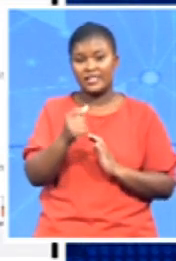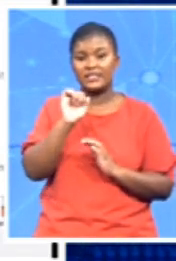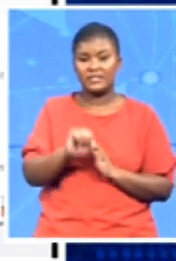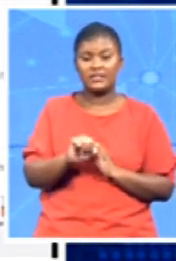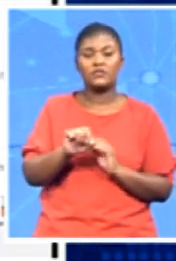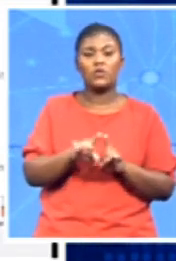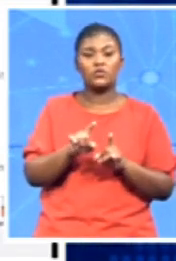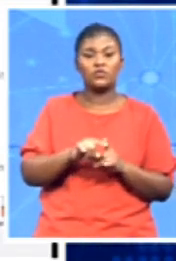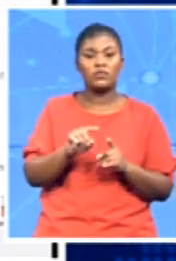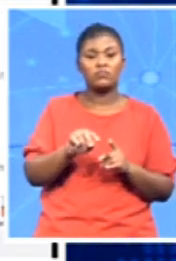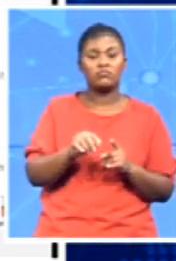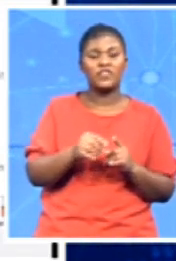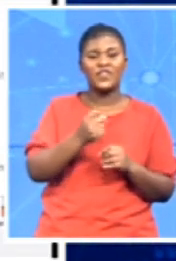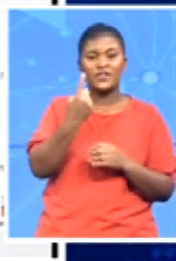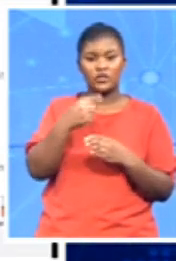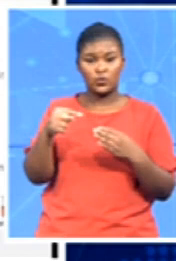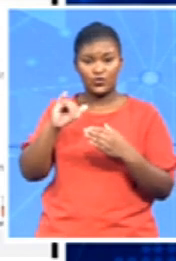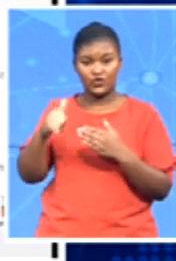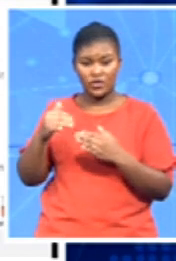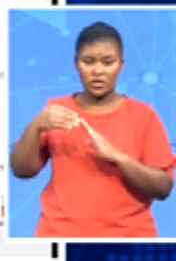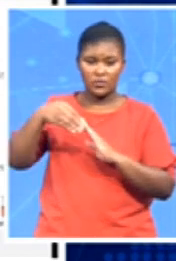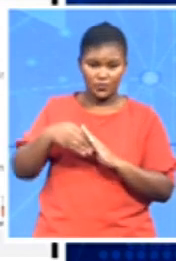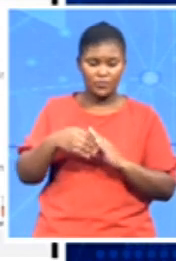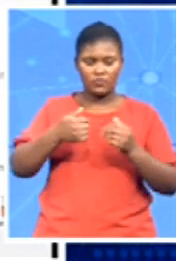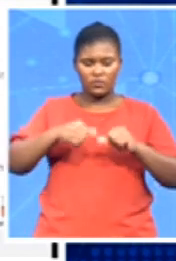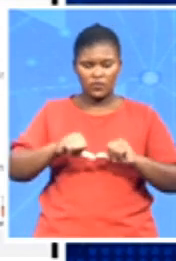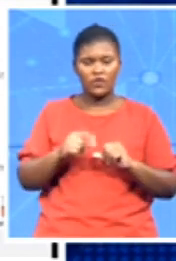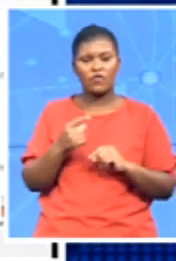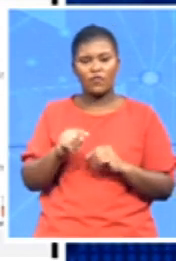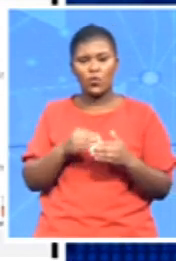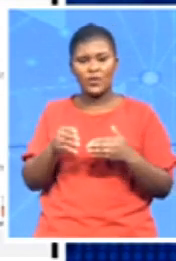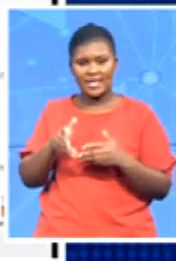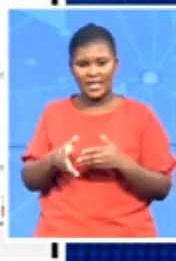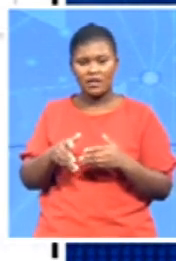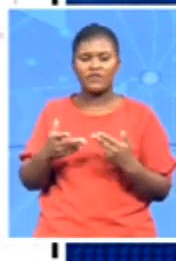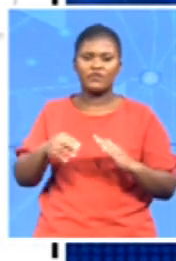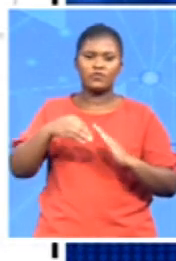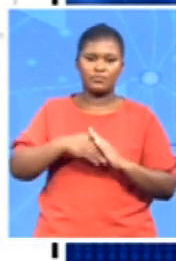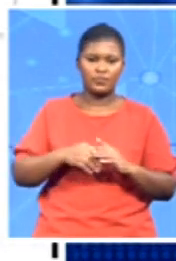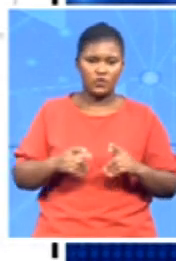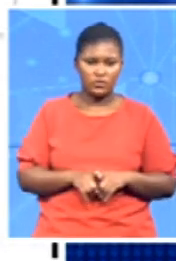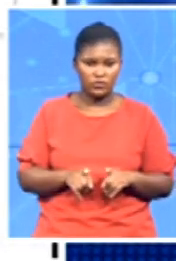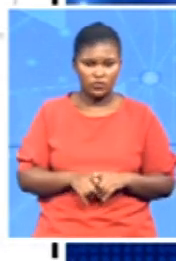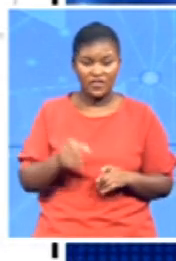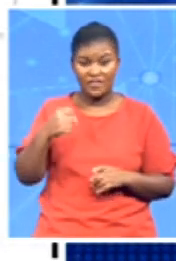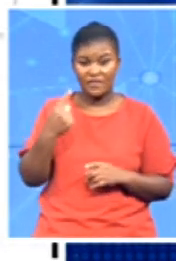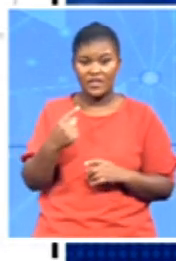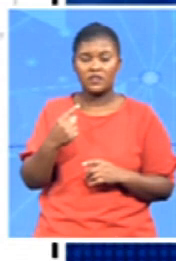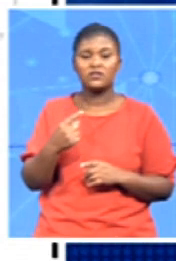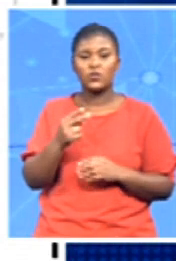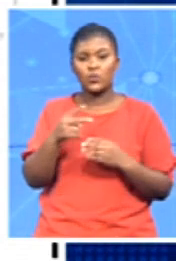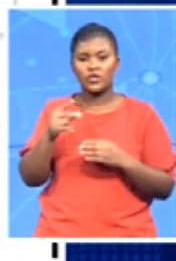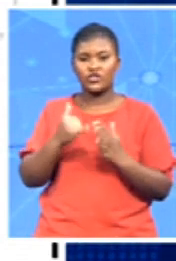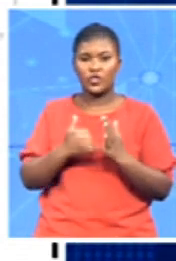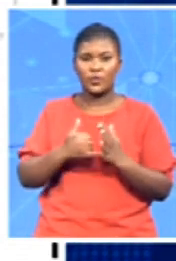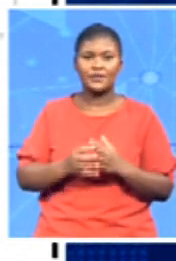dropped down, and the trauma admissions for weekend admissions has also dropped down in the first weekend in January. What does it mean for healthcare